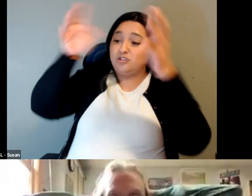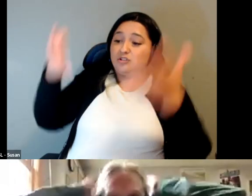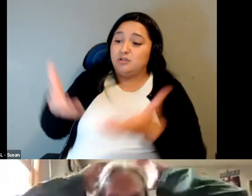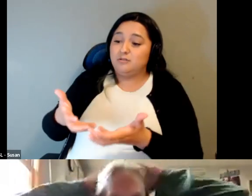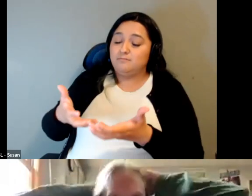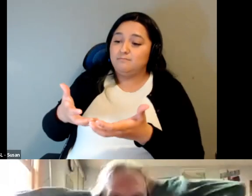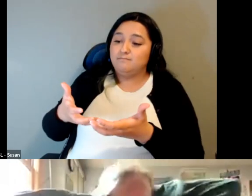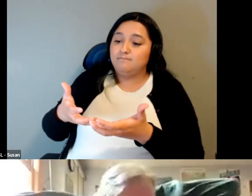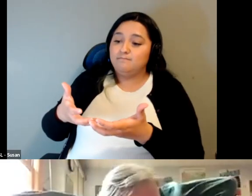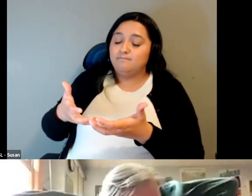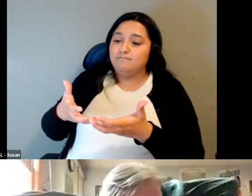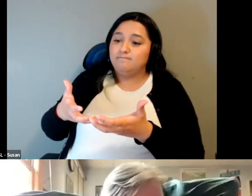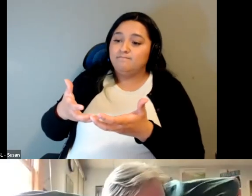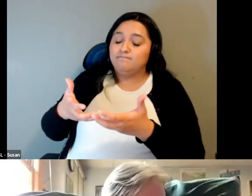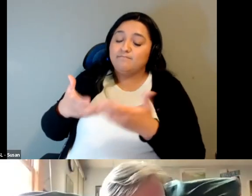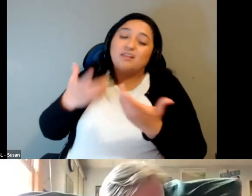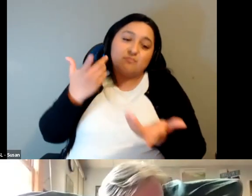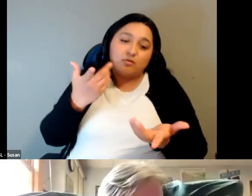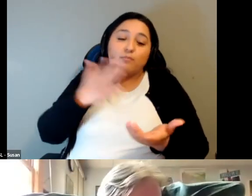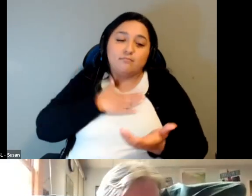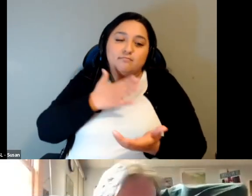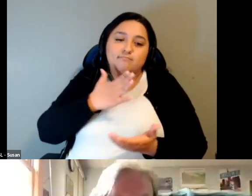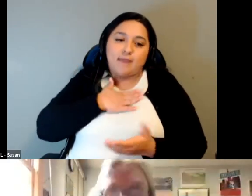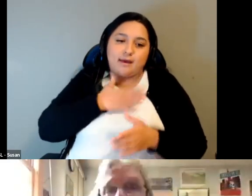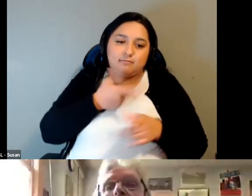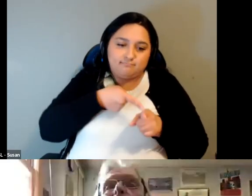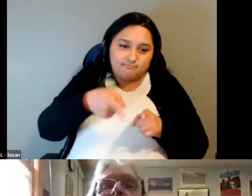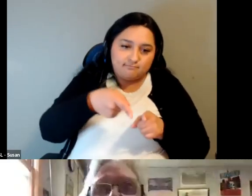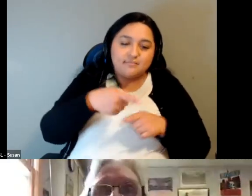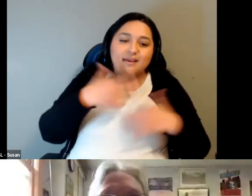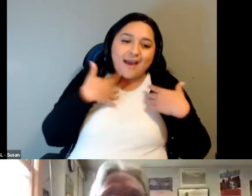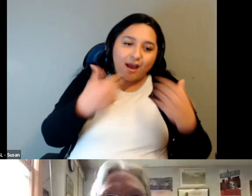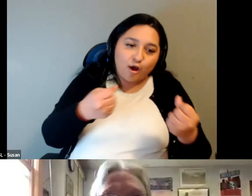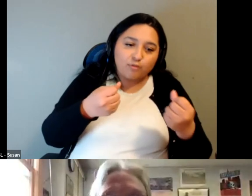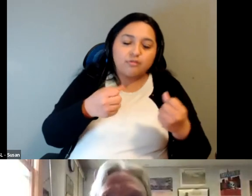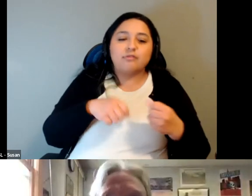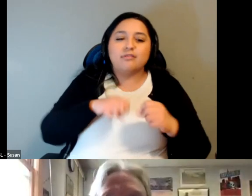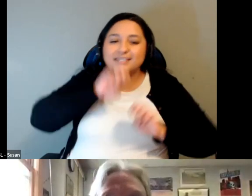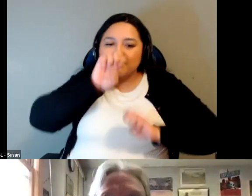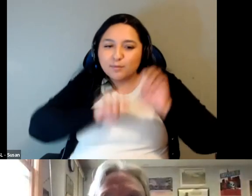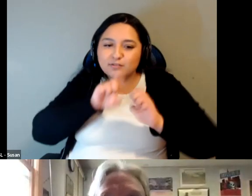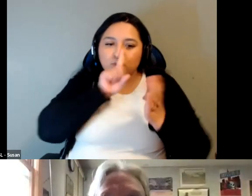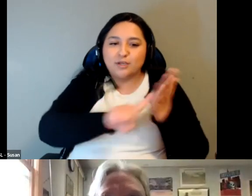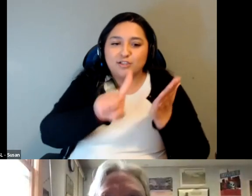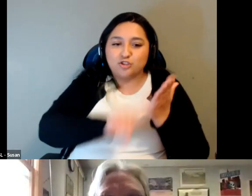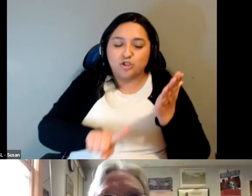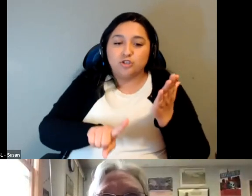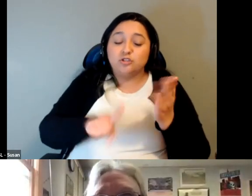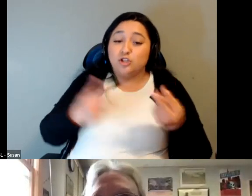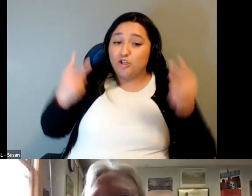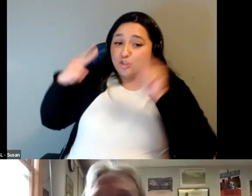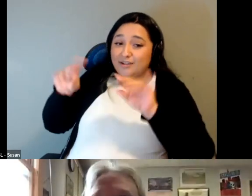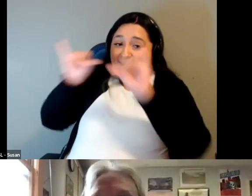at least I should say health research or empiric research, experimental research has real limits in terms of looking at the root